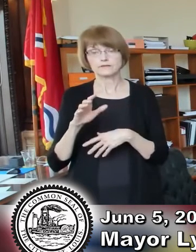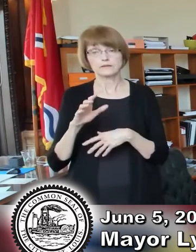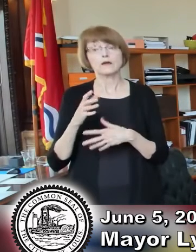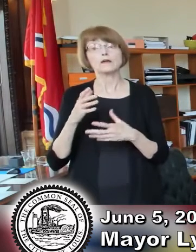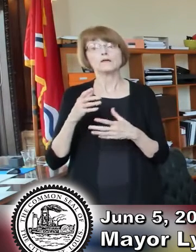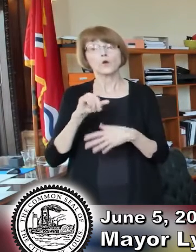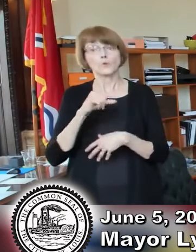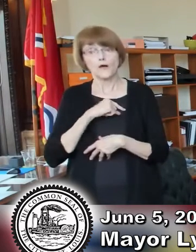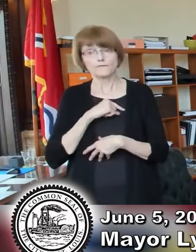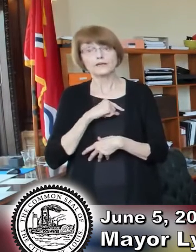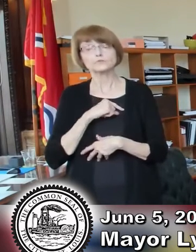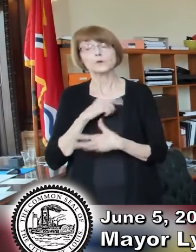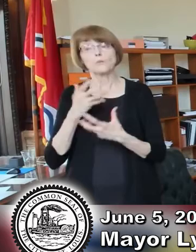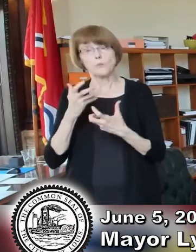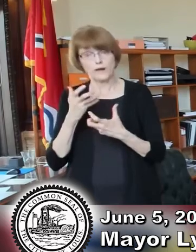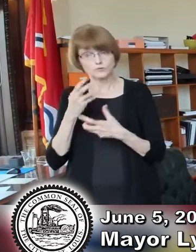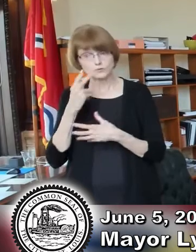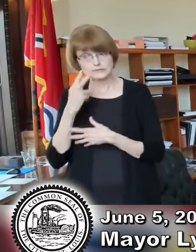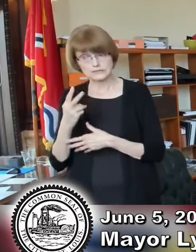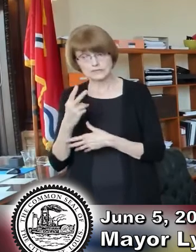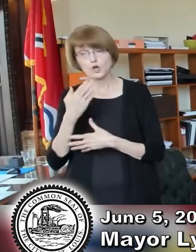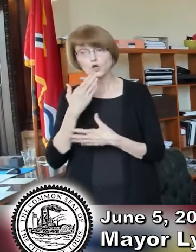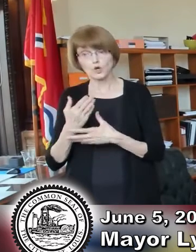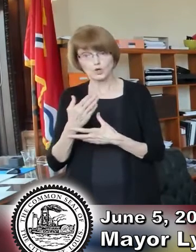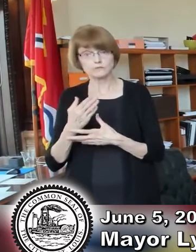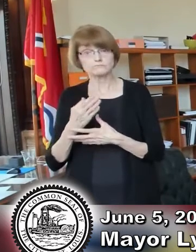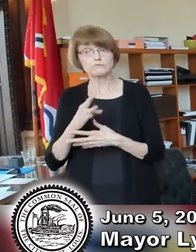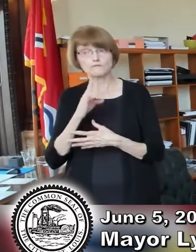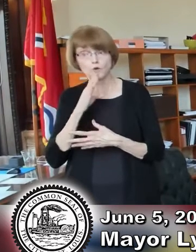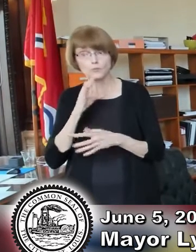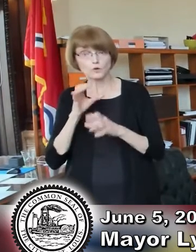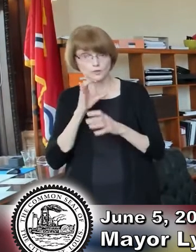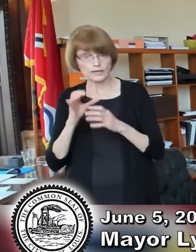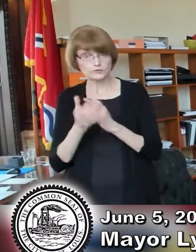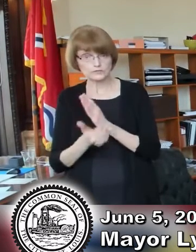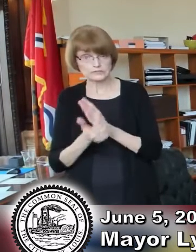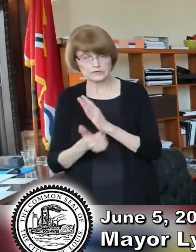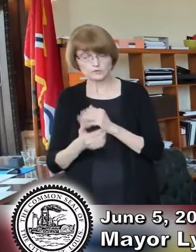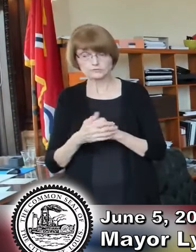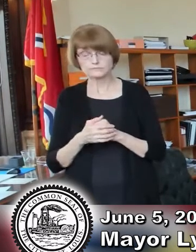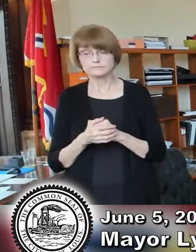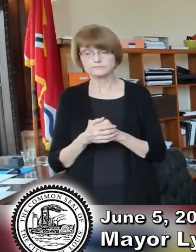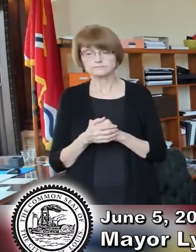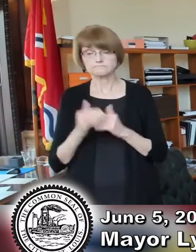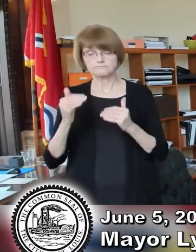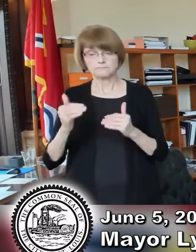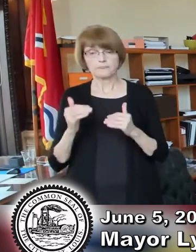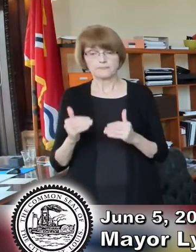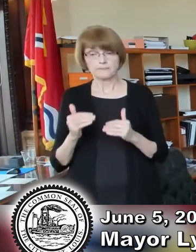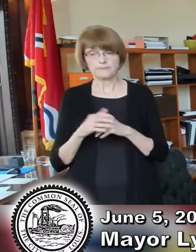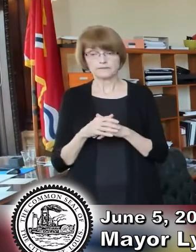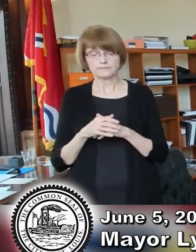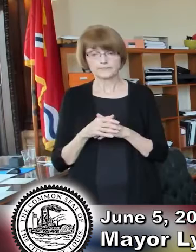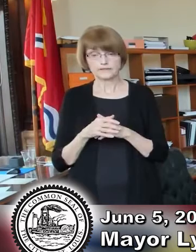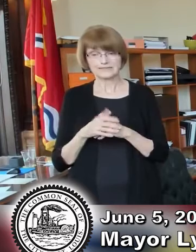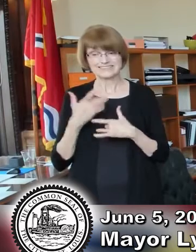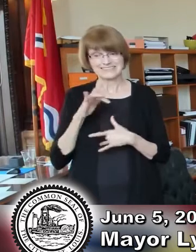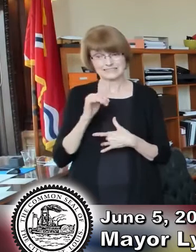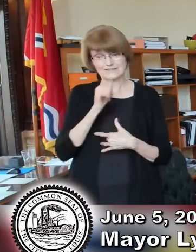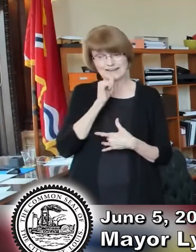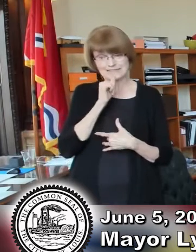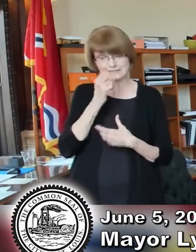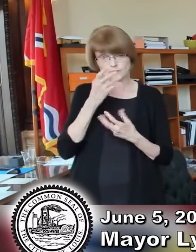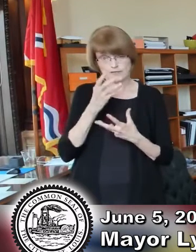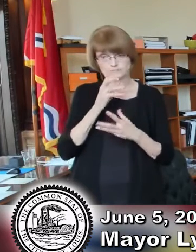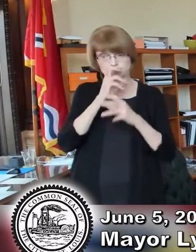qualifications, good verbal communication skills, the ability to maintain sensitive, confidential